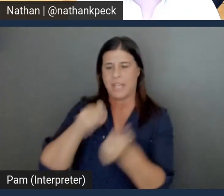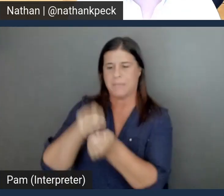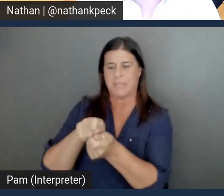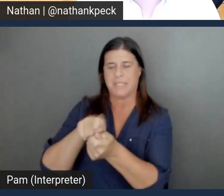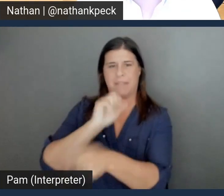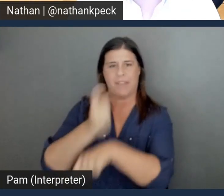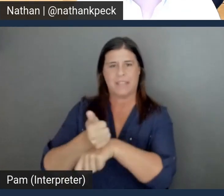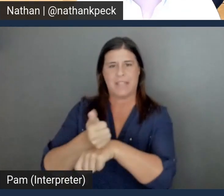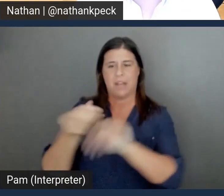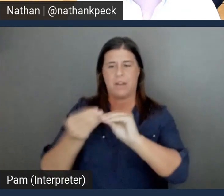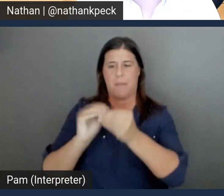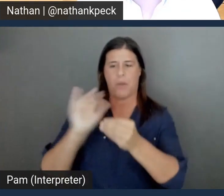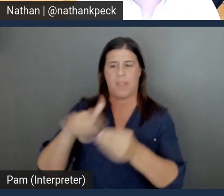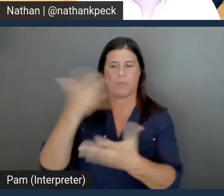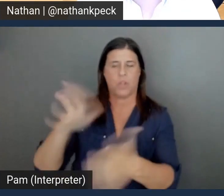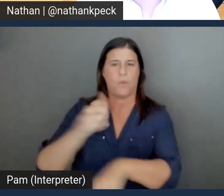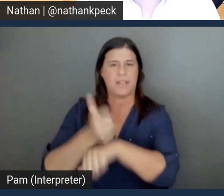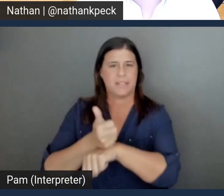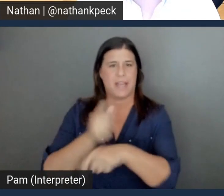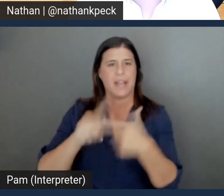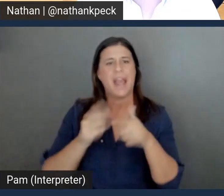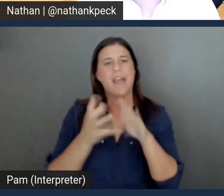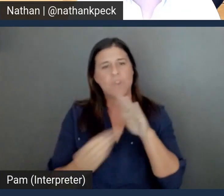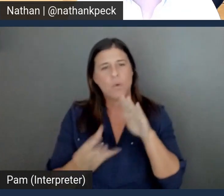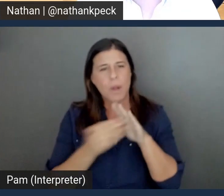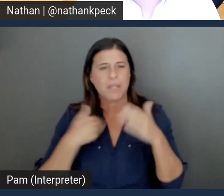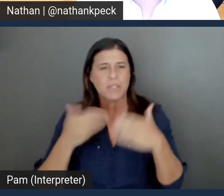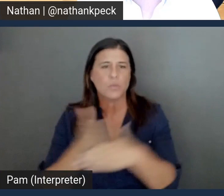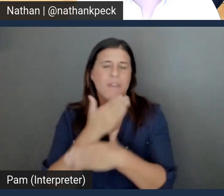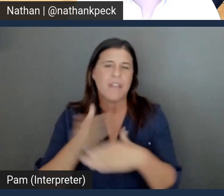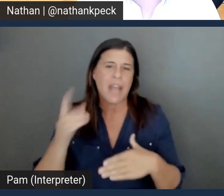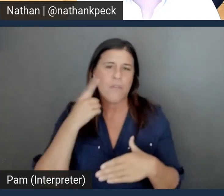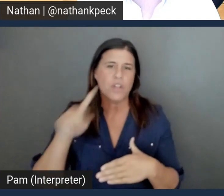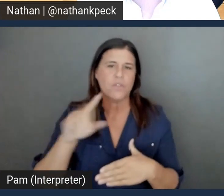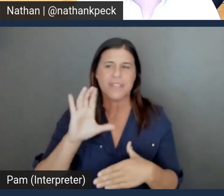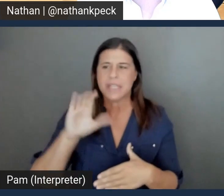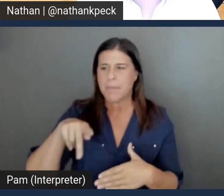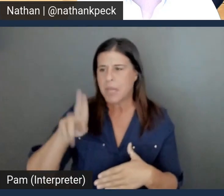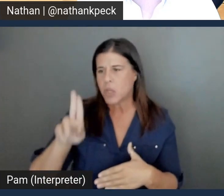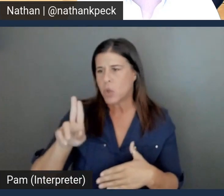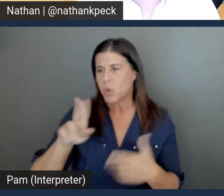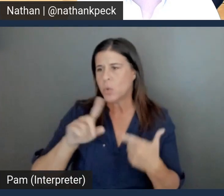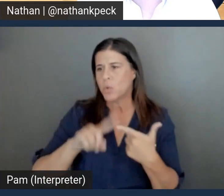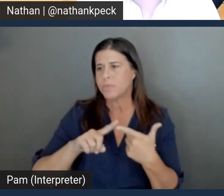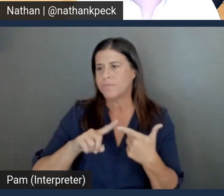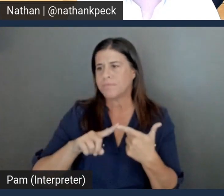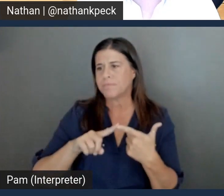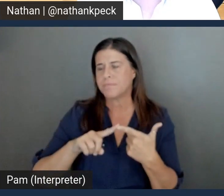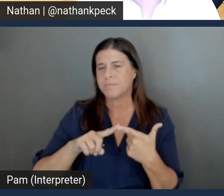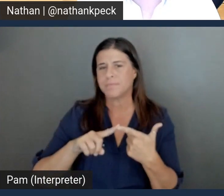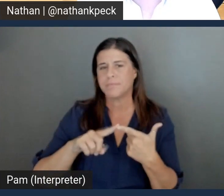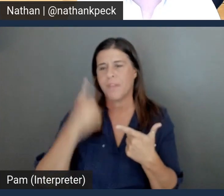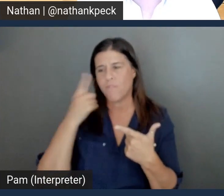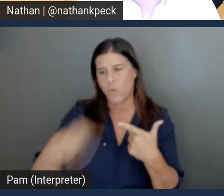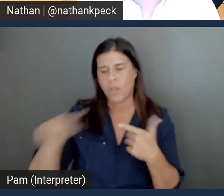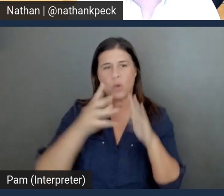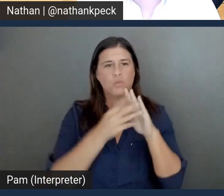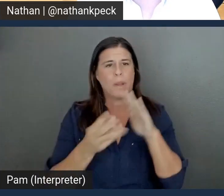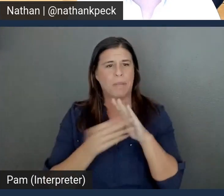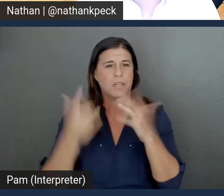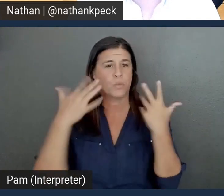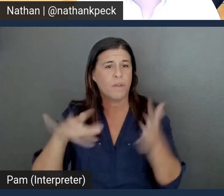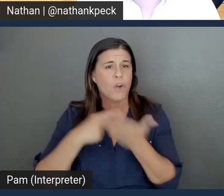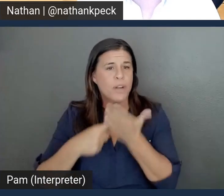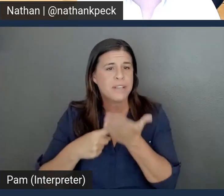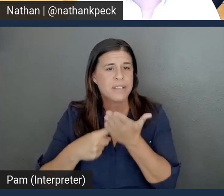metric that was set. And for replicas, we have an average CPU across replicas. Because as we discussed,